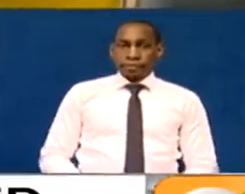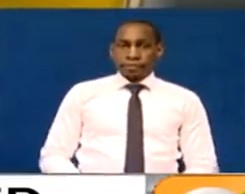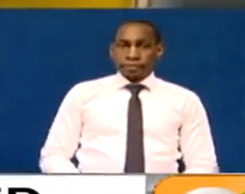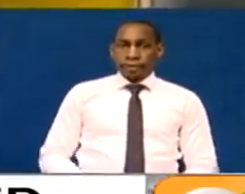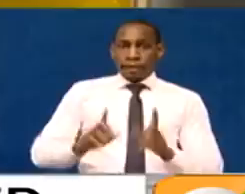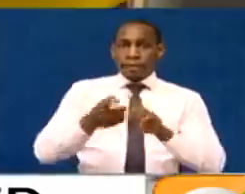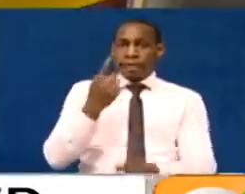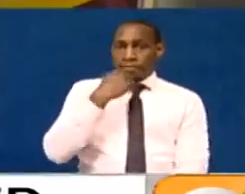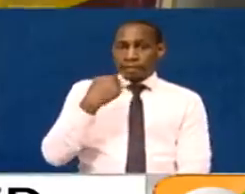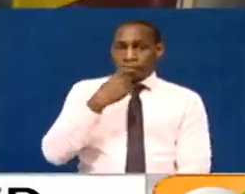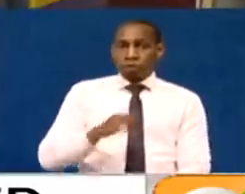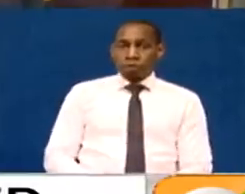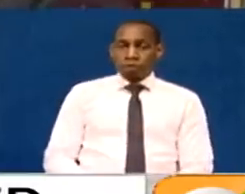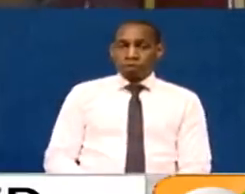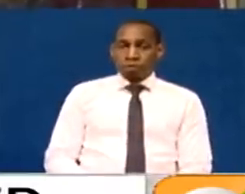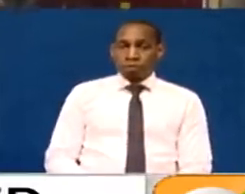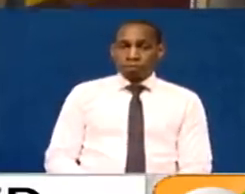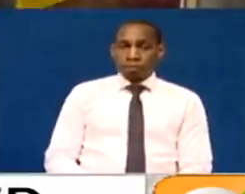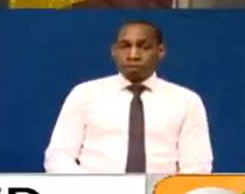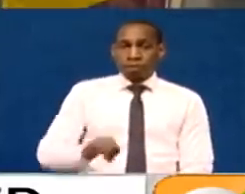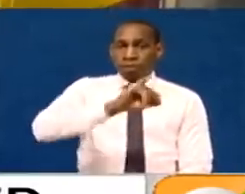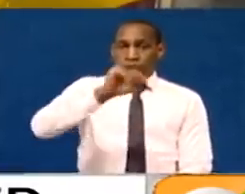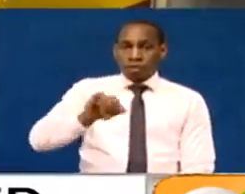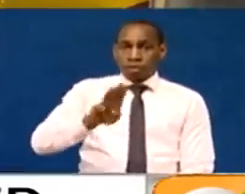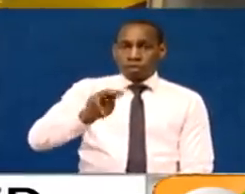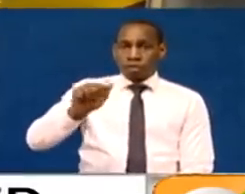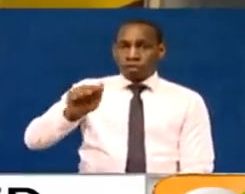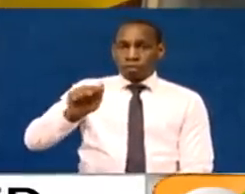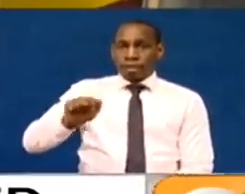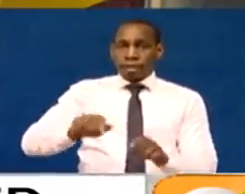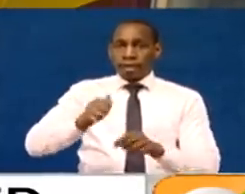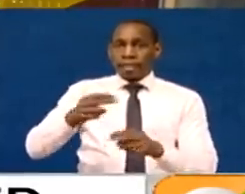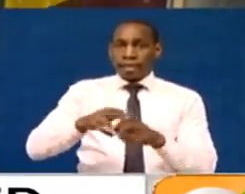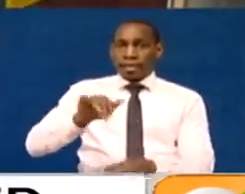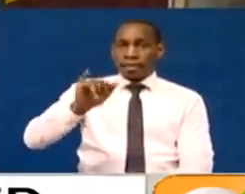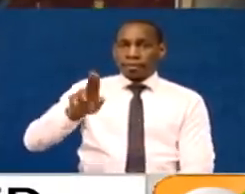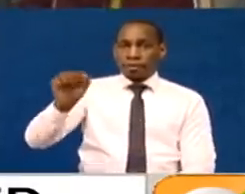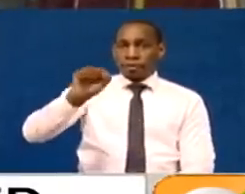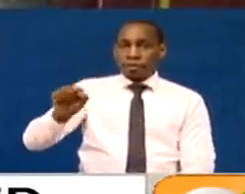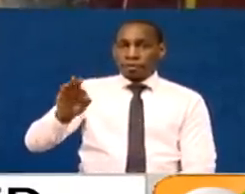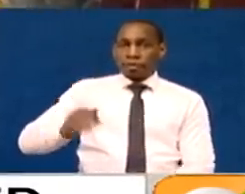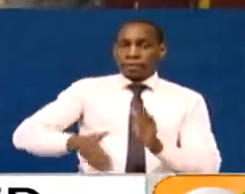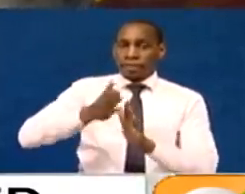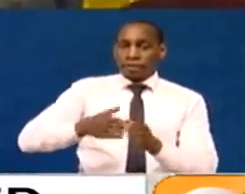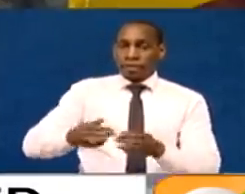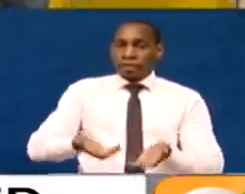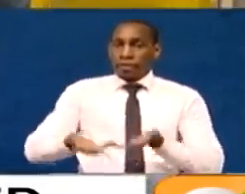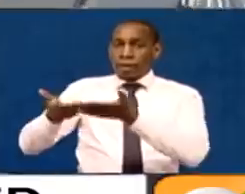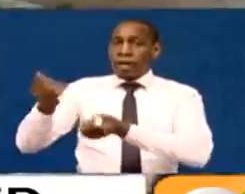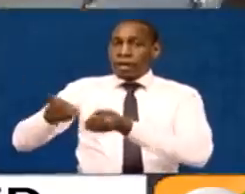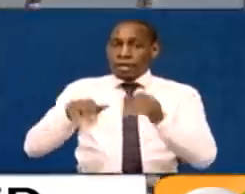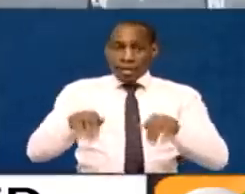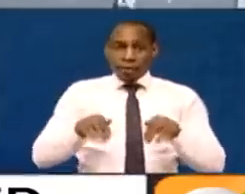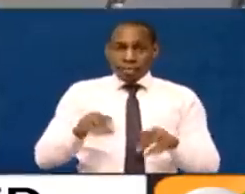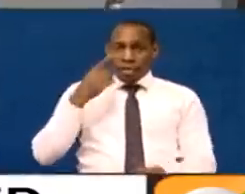The first, blindfolded convict Joseph Juma Odhiambo, also known as Yusuf, was immediately bundled into a standby